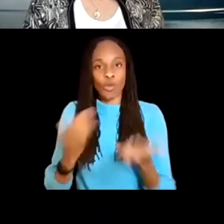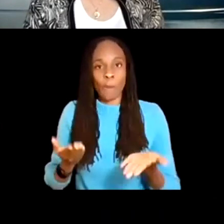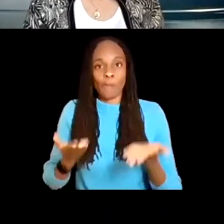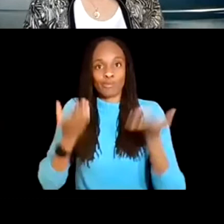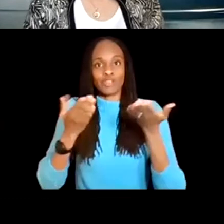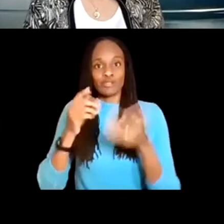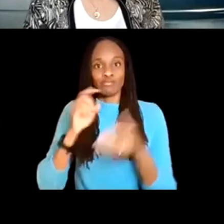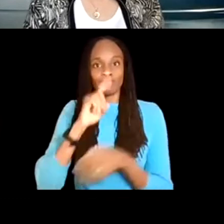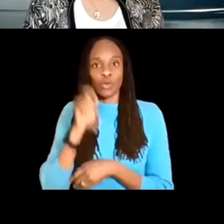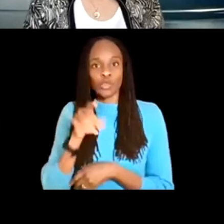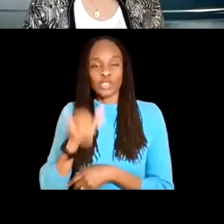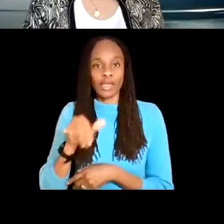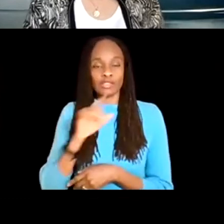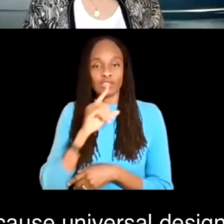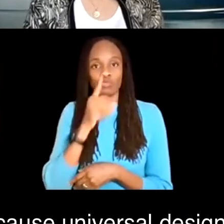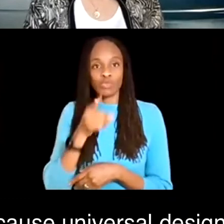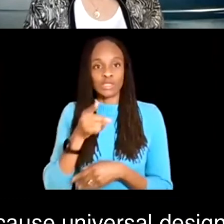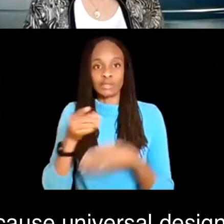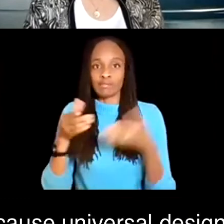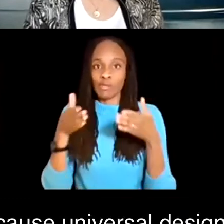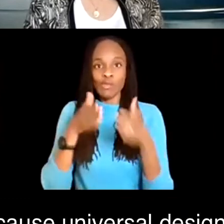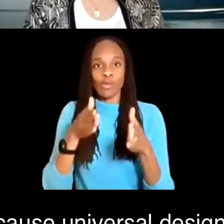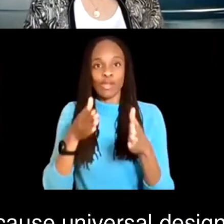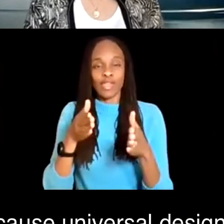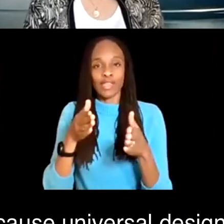universal design, which is awesome, because